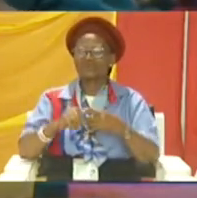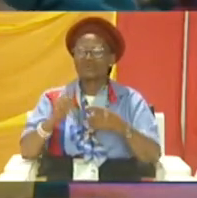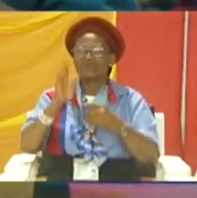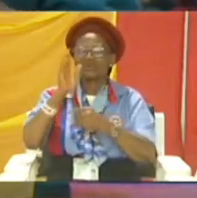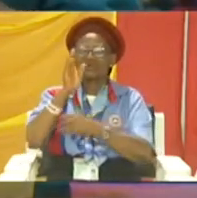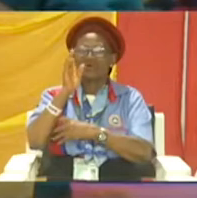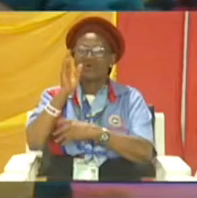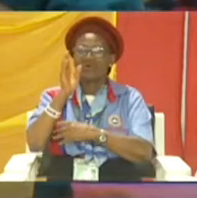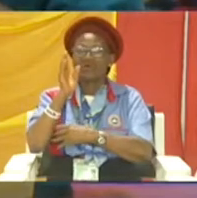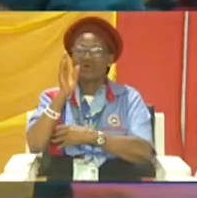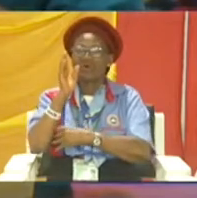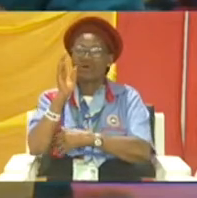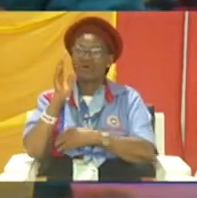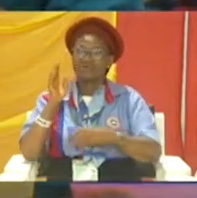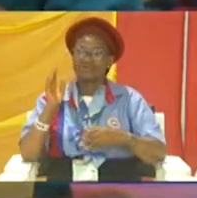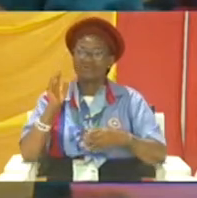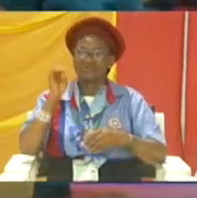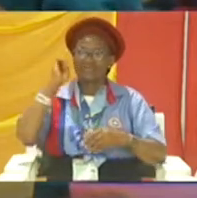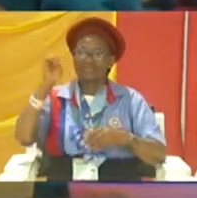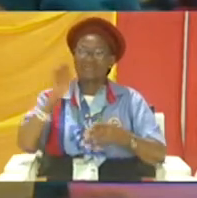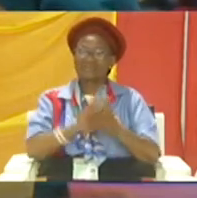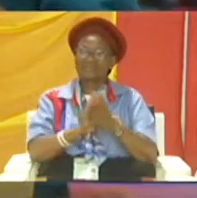to